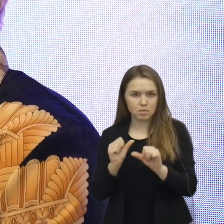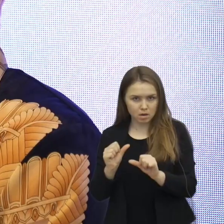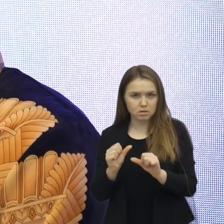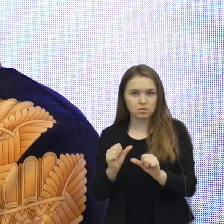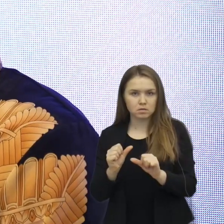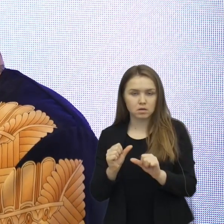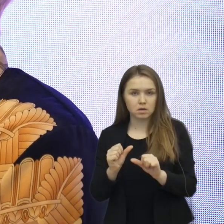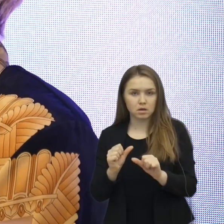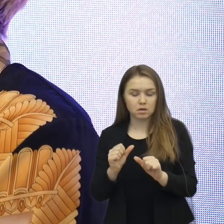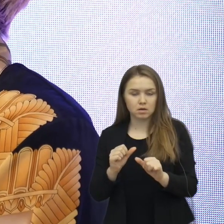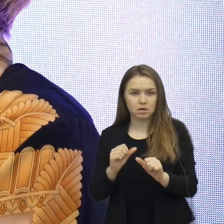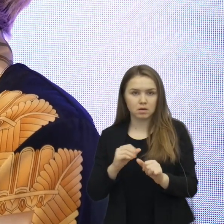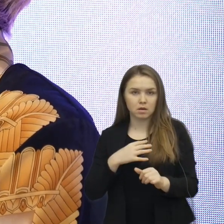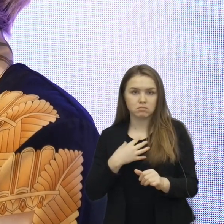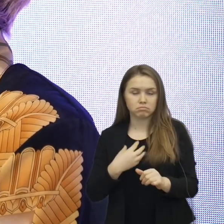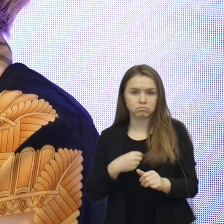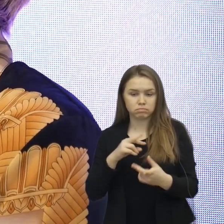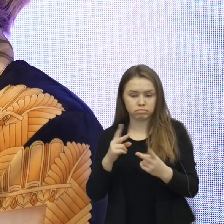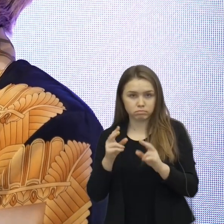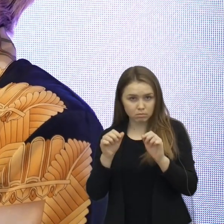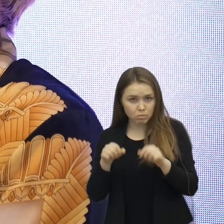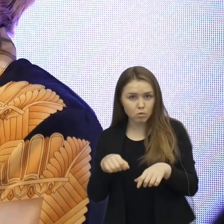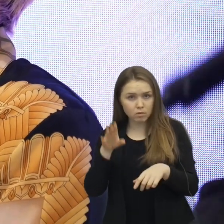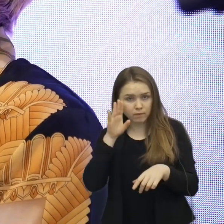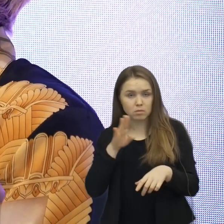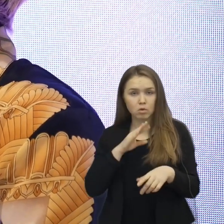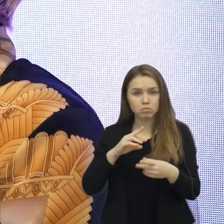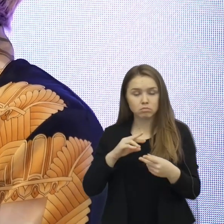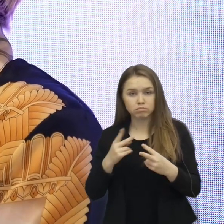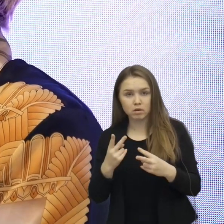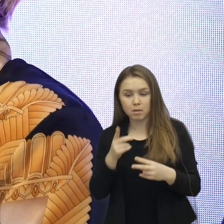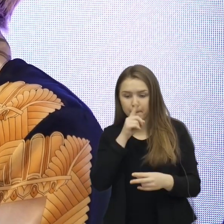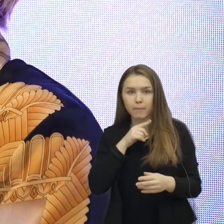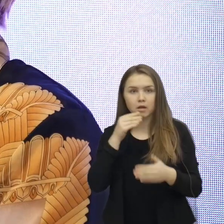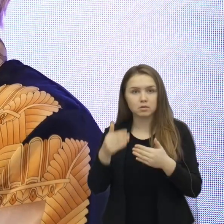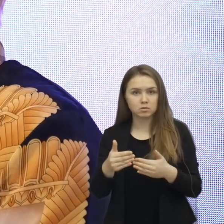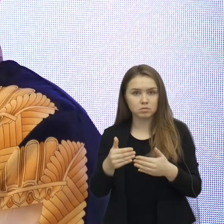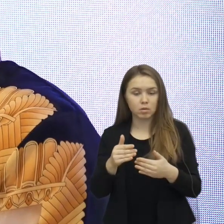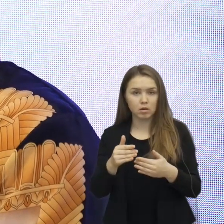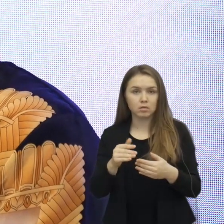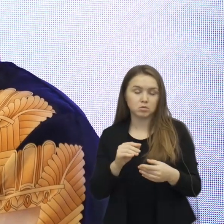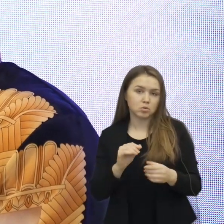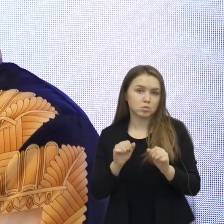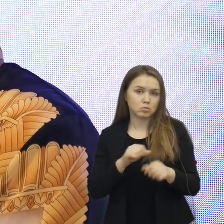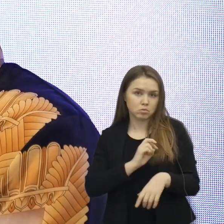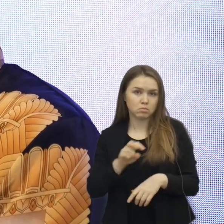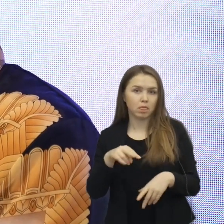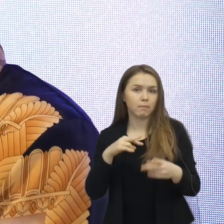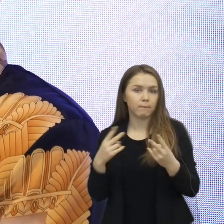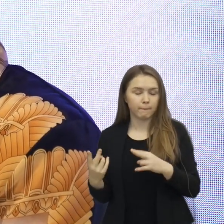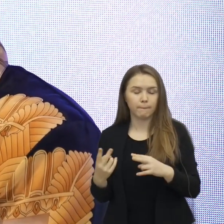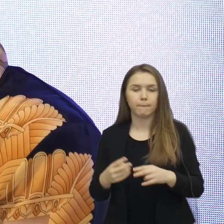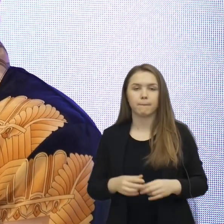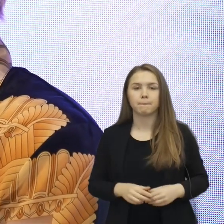1 month waiting period. But the COHER, which is under Social and Health Ministry, who makes the